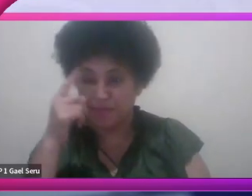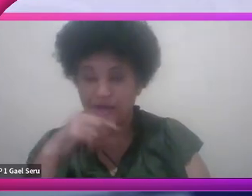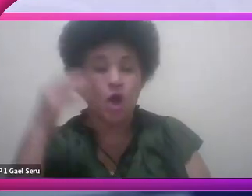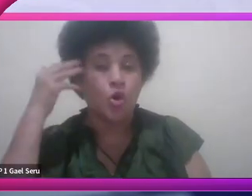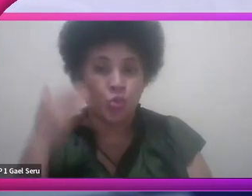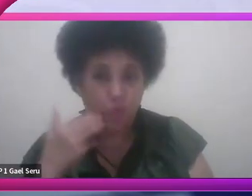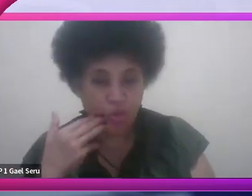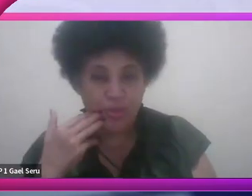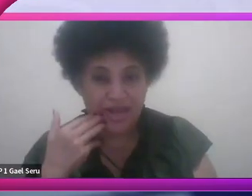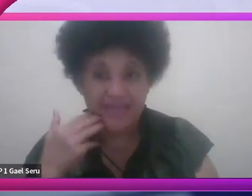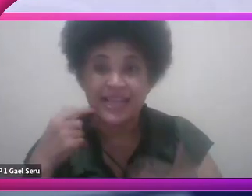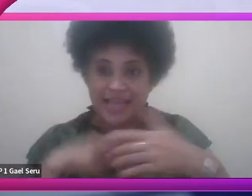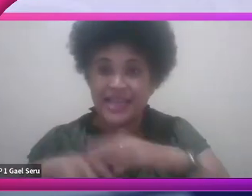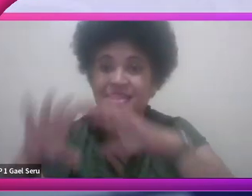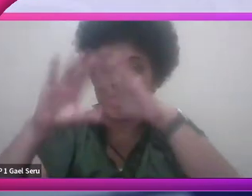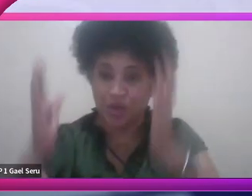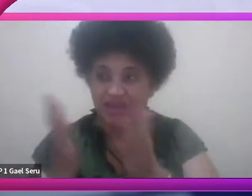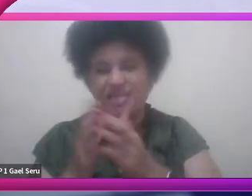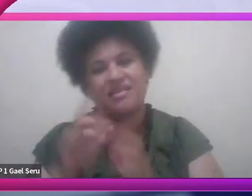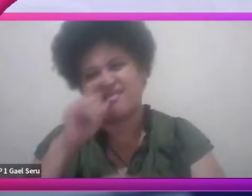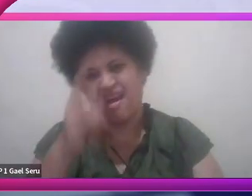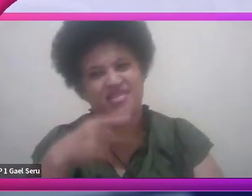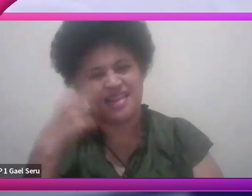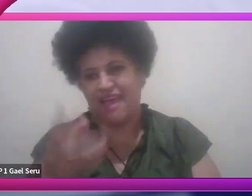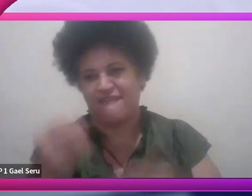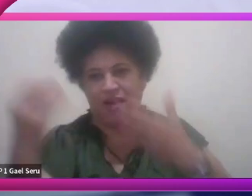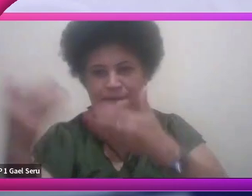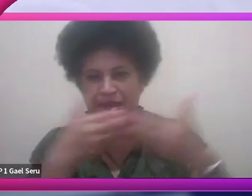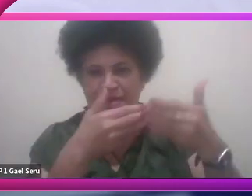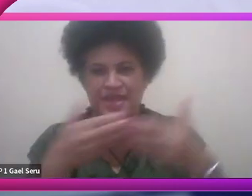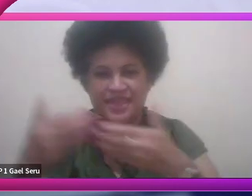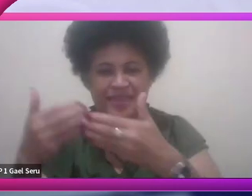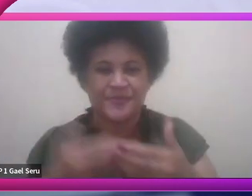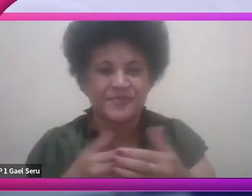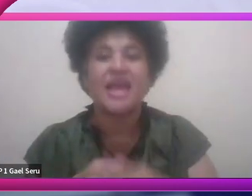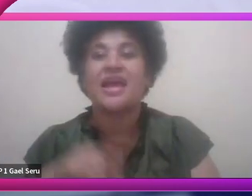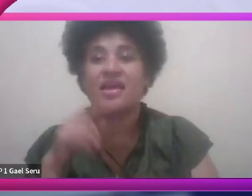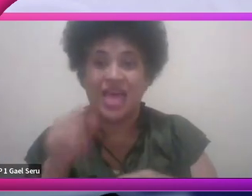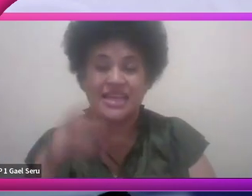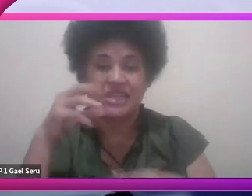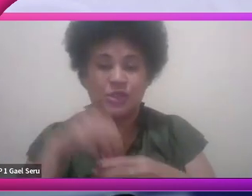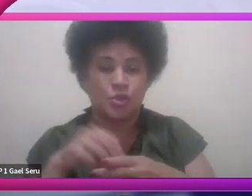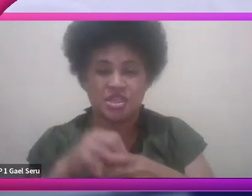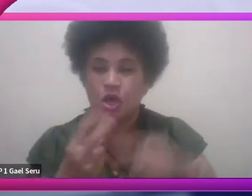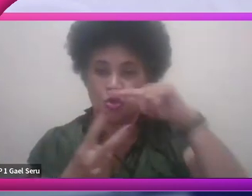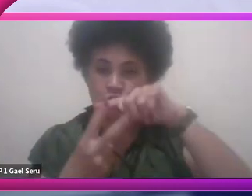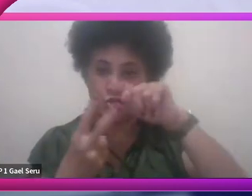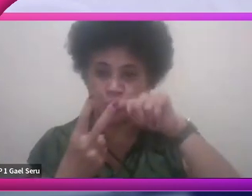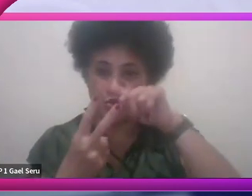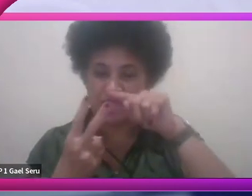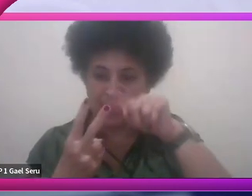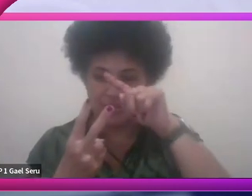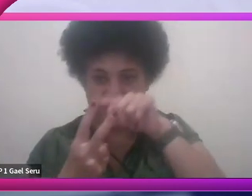age, worldwide experience infertility in their lifetime. Also, this is include, they have 2 types of